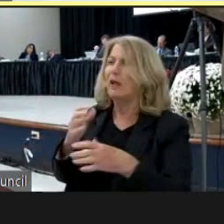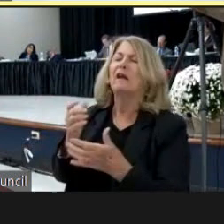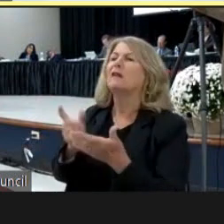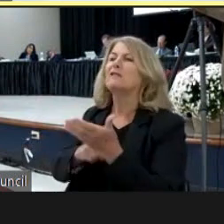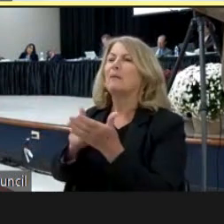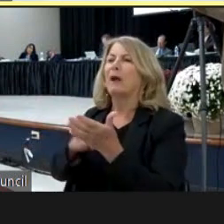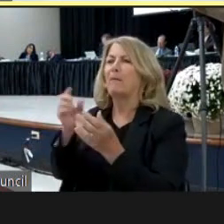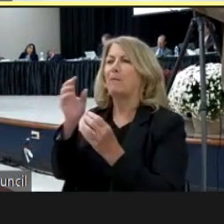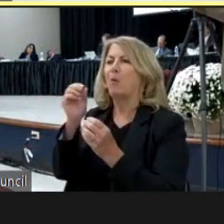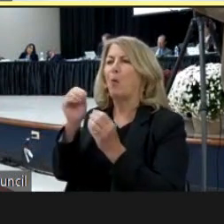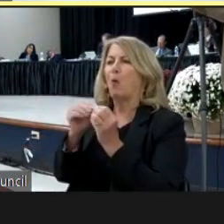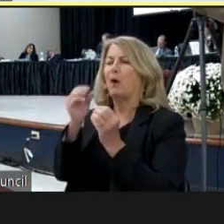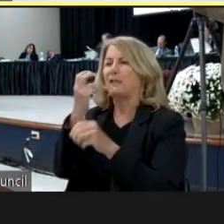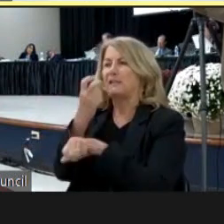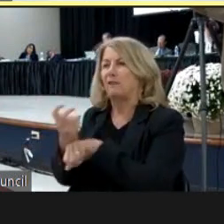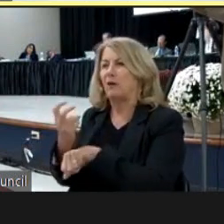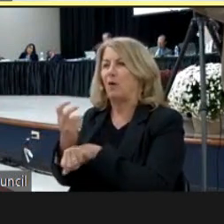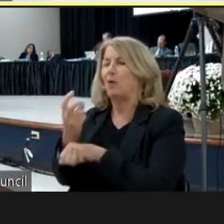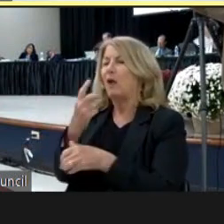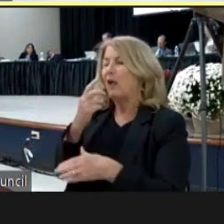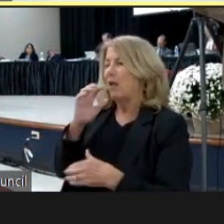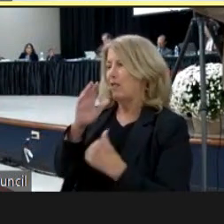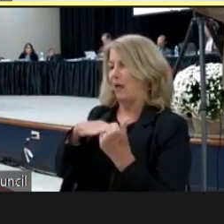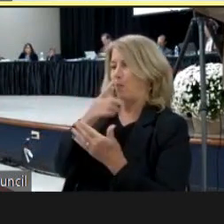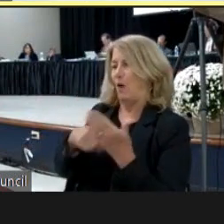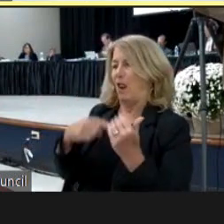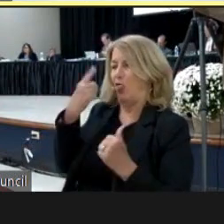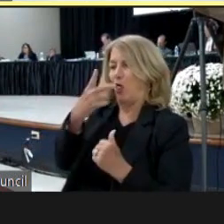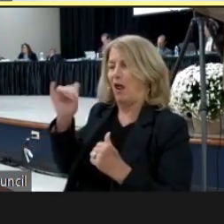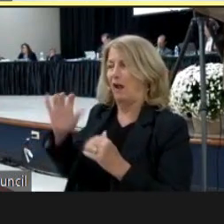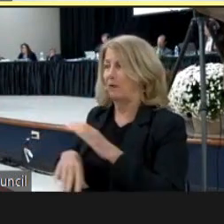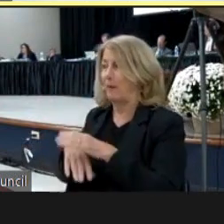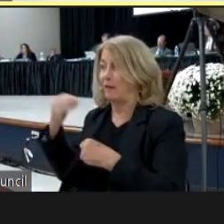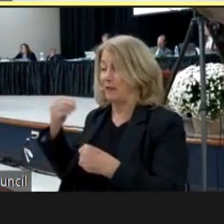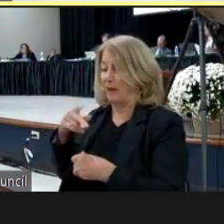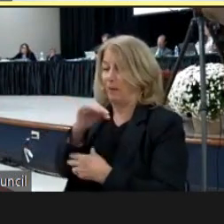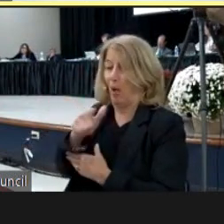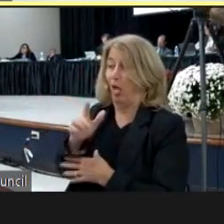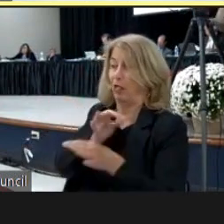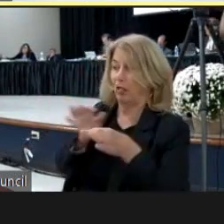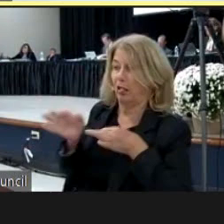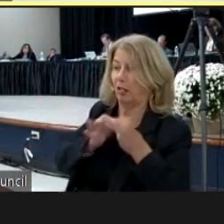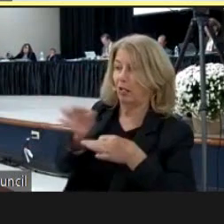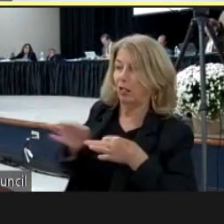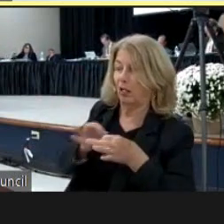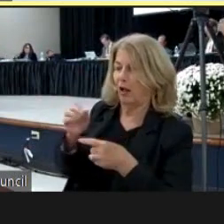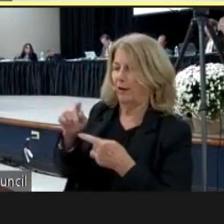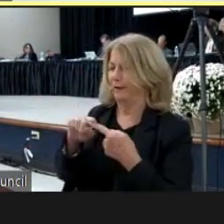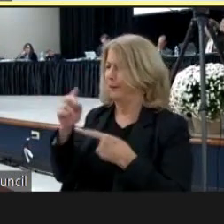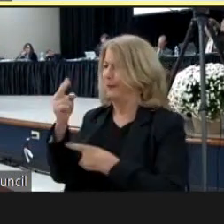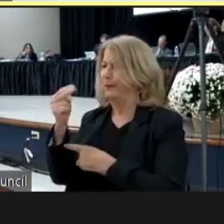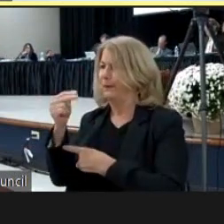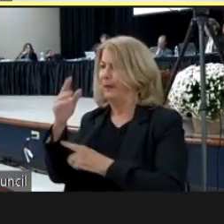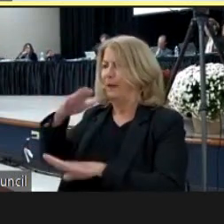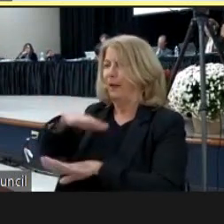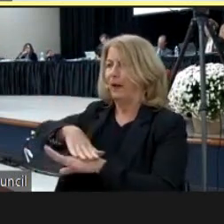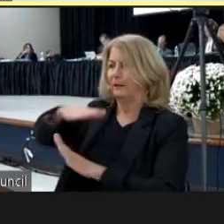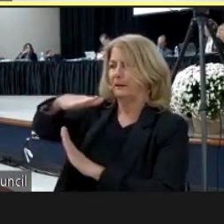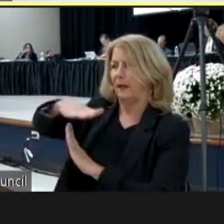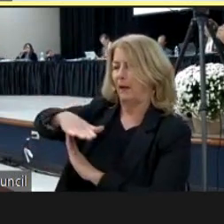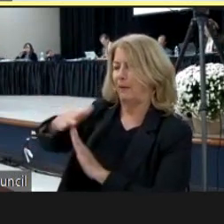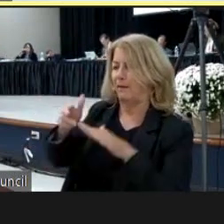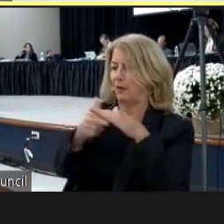more difficult than it appears from the outside. I think Paul just went through some of that. The hotel on top of the garage with all the parking